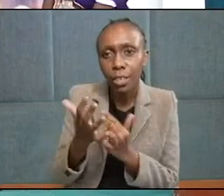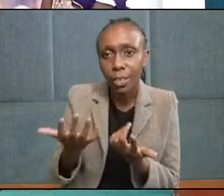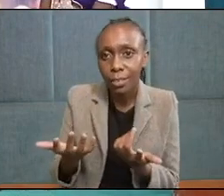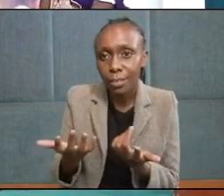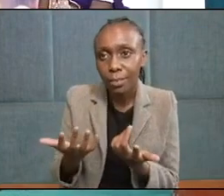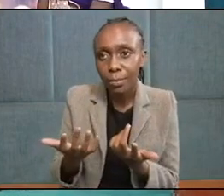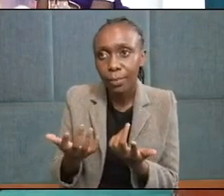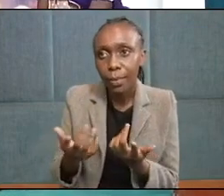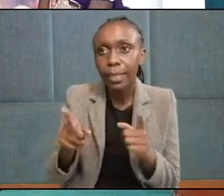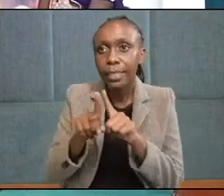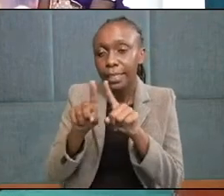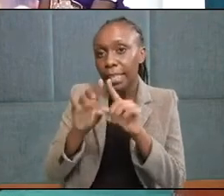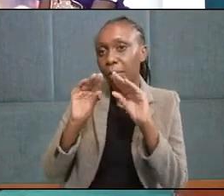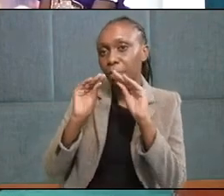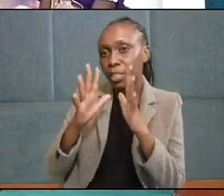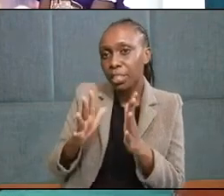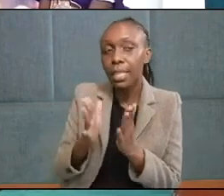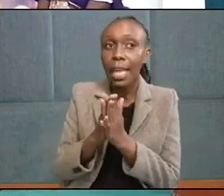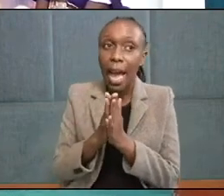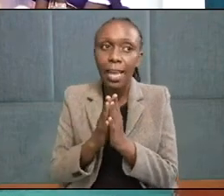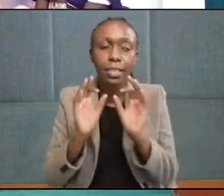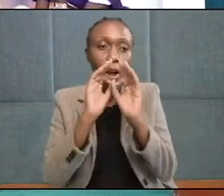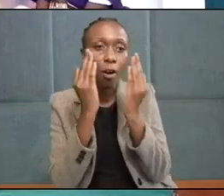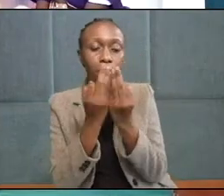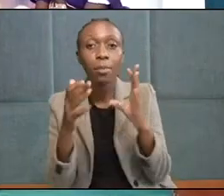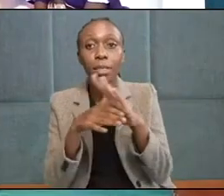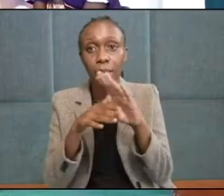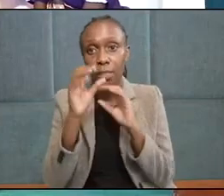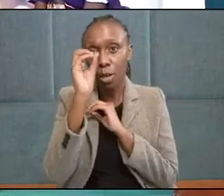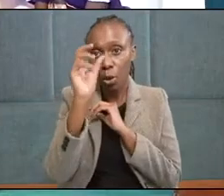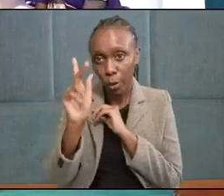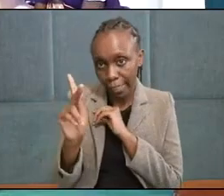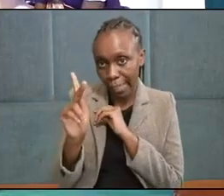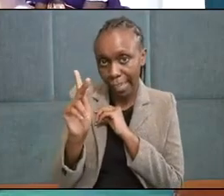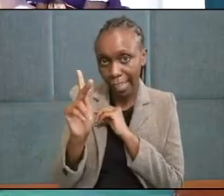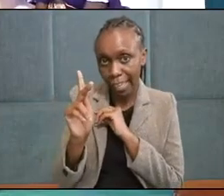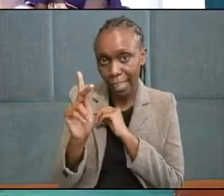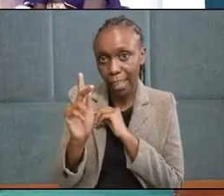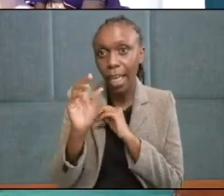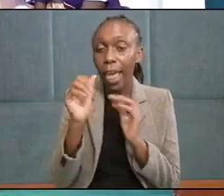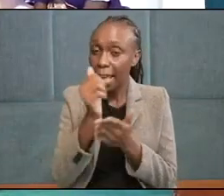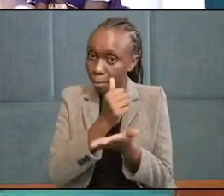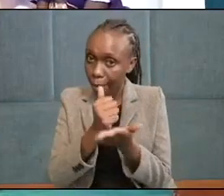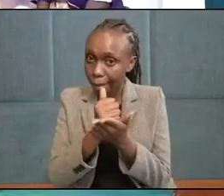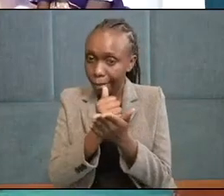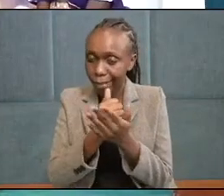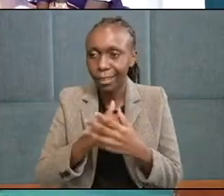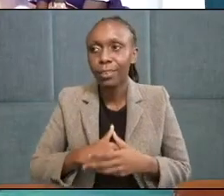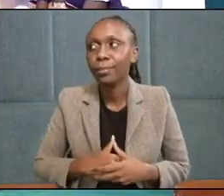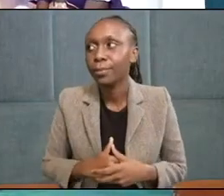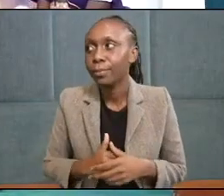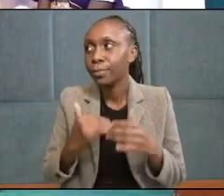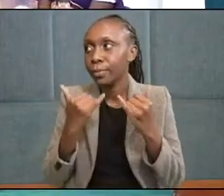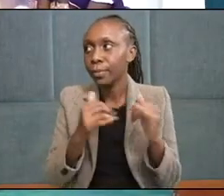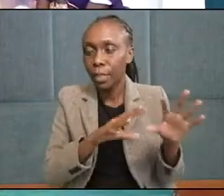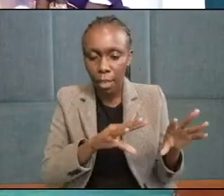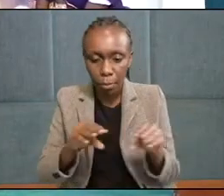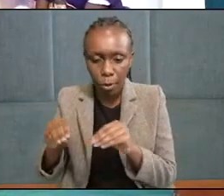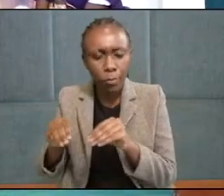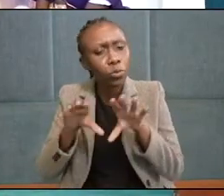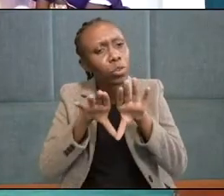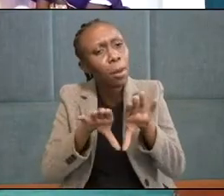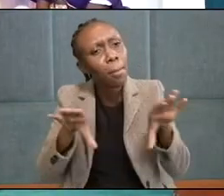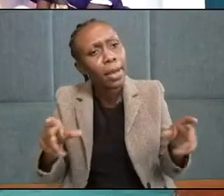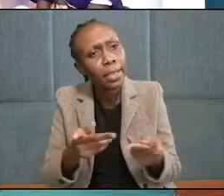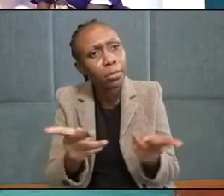and our family members, okay? Okay. All right. All right. Amen. Amen. Now let's go to the